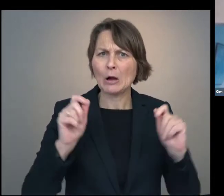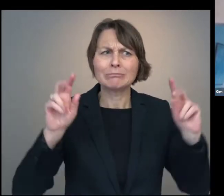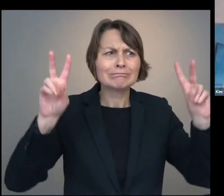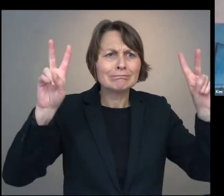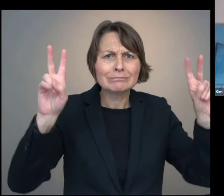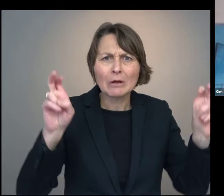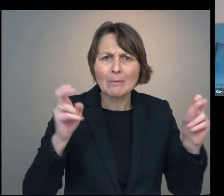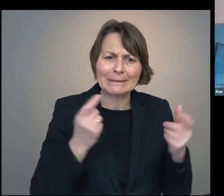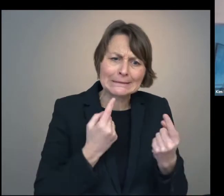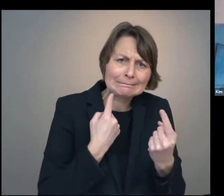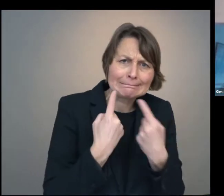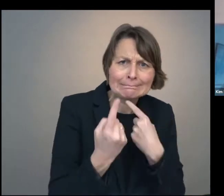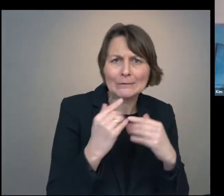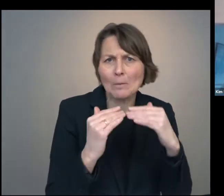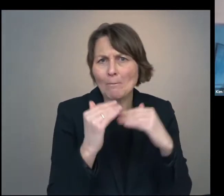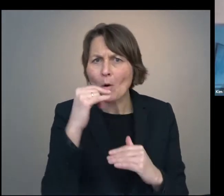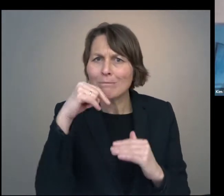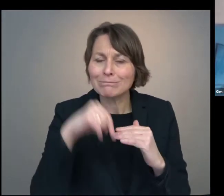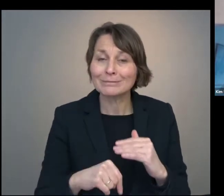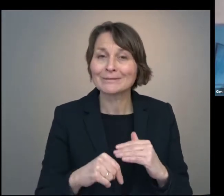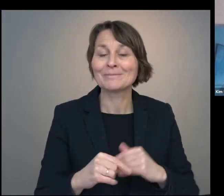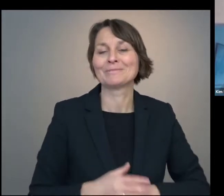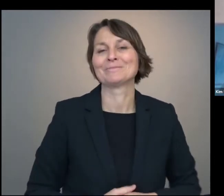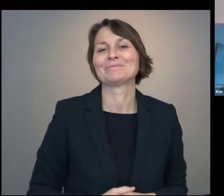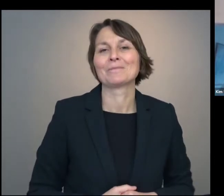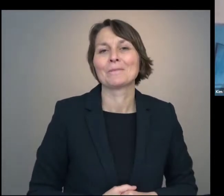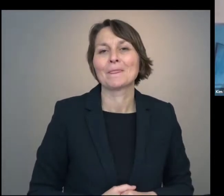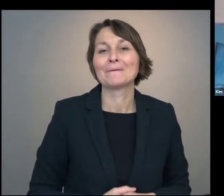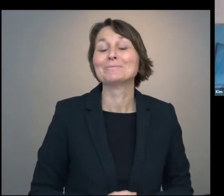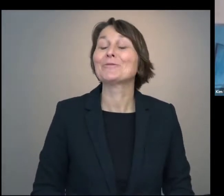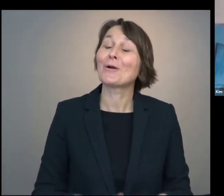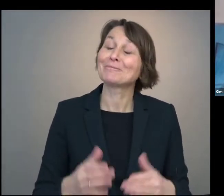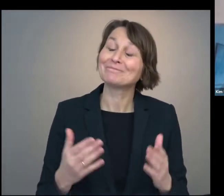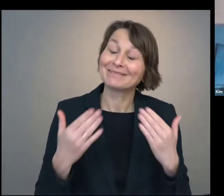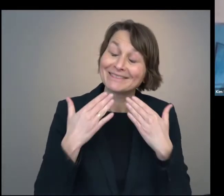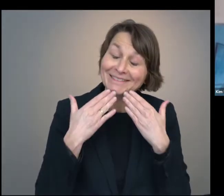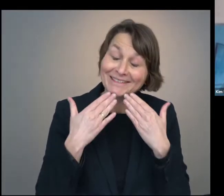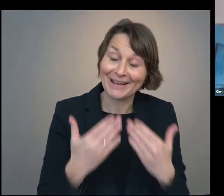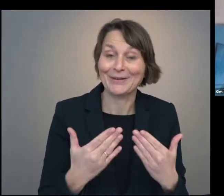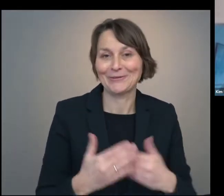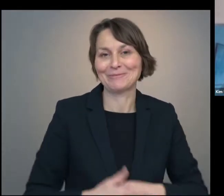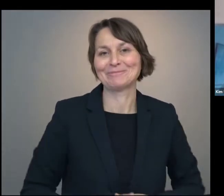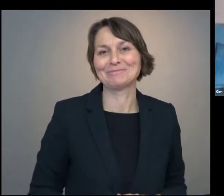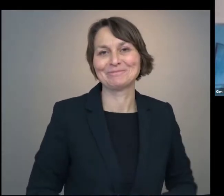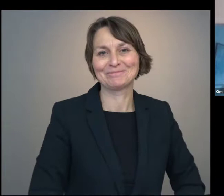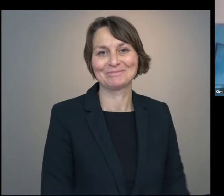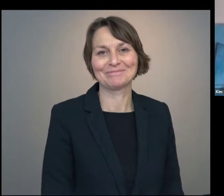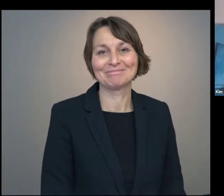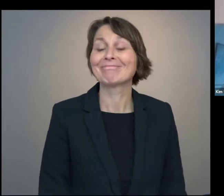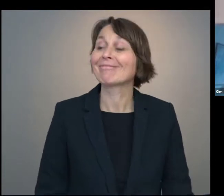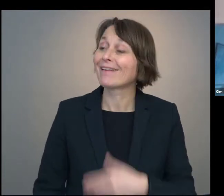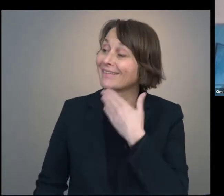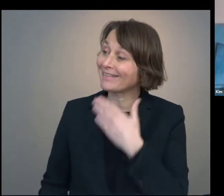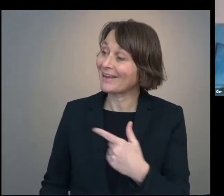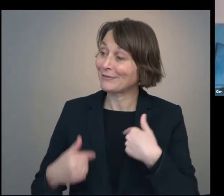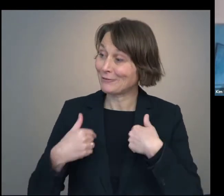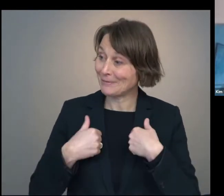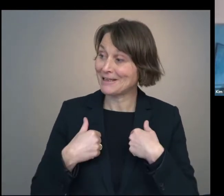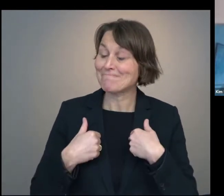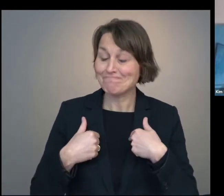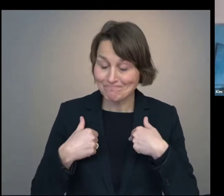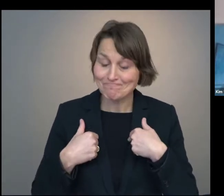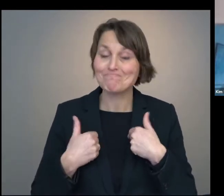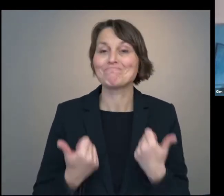us to cover today within the time frame that we have. So one last time, I just want to say thank you. Thank you for having